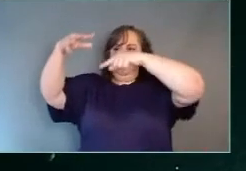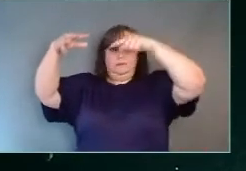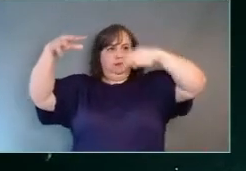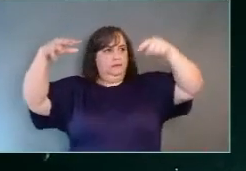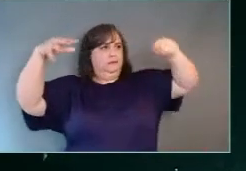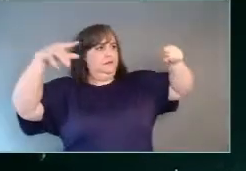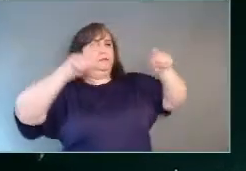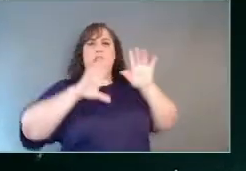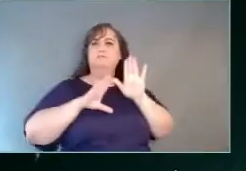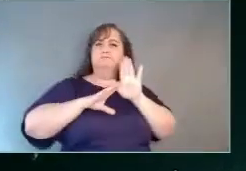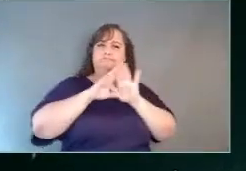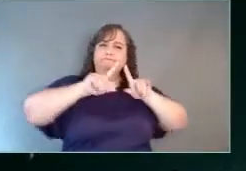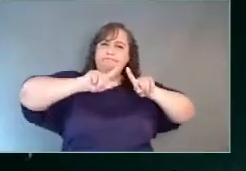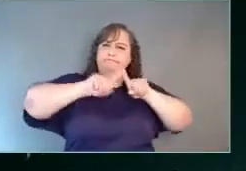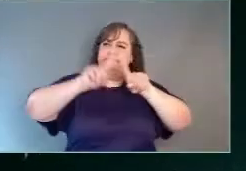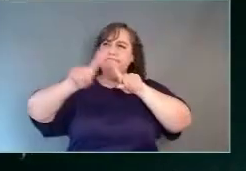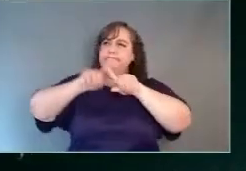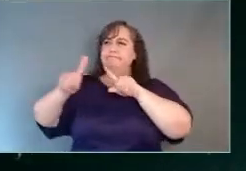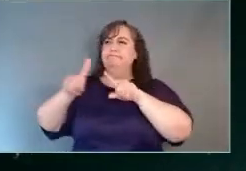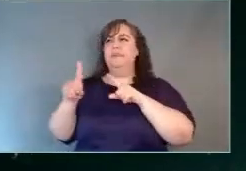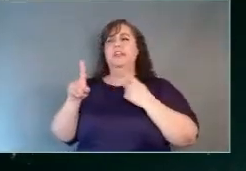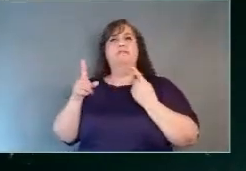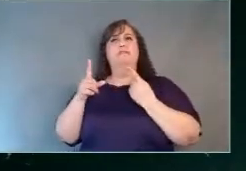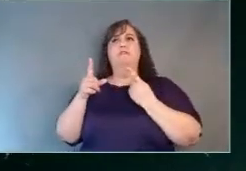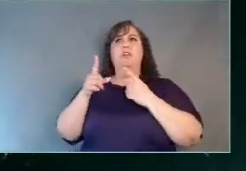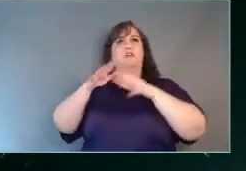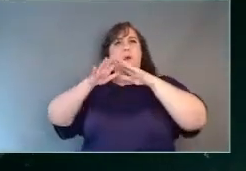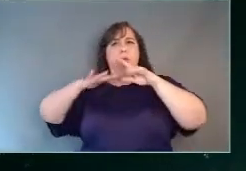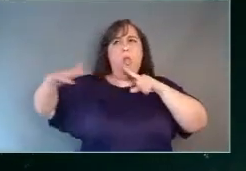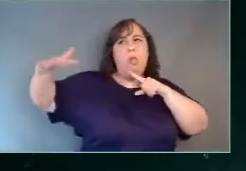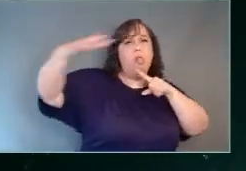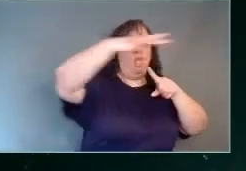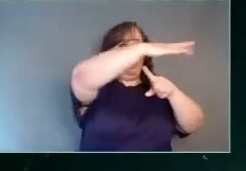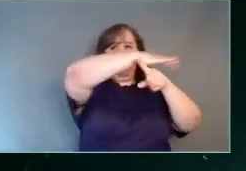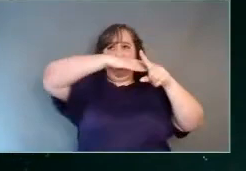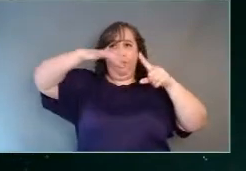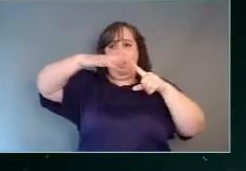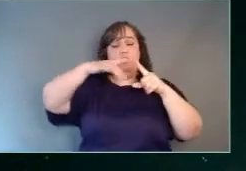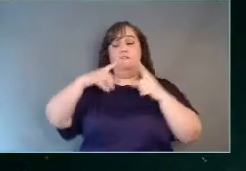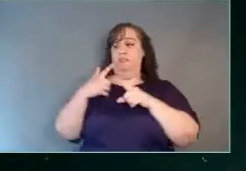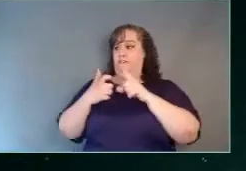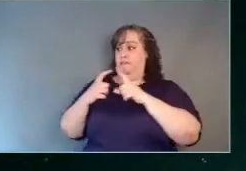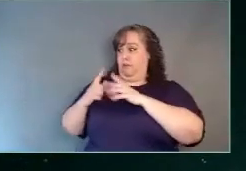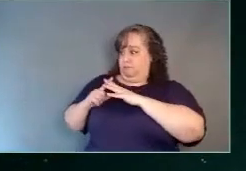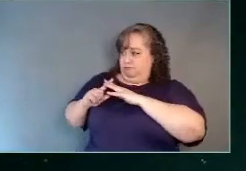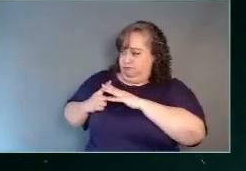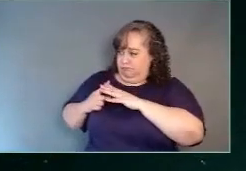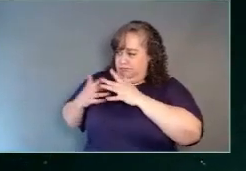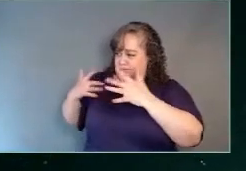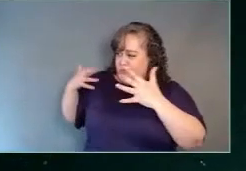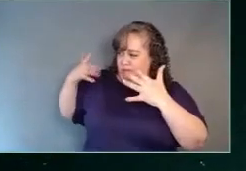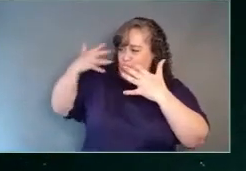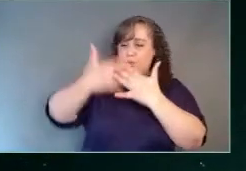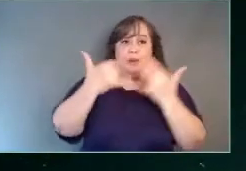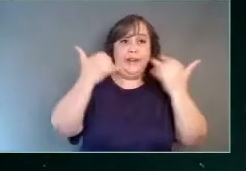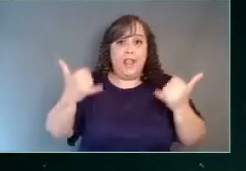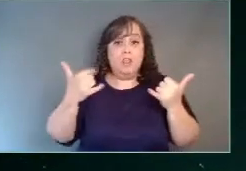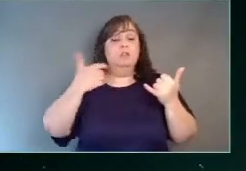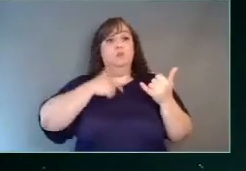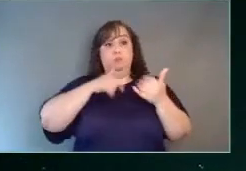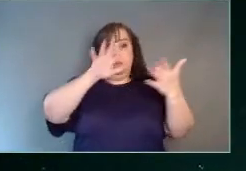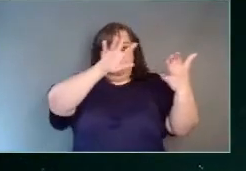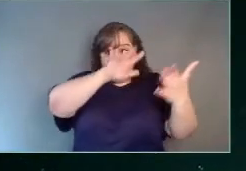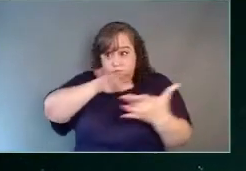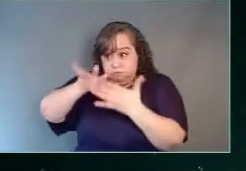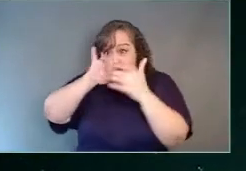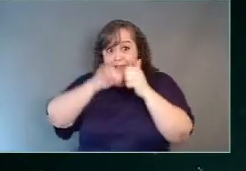solar system from its formation until now. And so by studying different examples of asteroids, we can learn quite a bit about